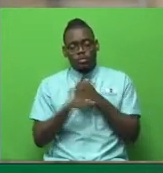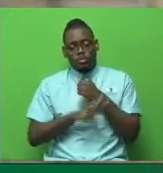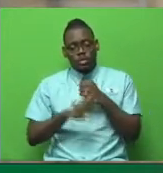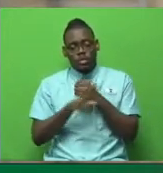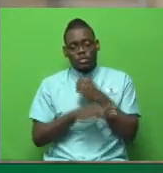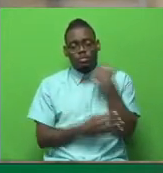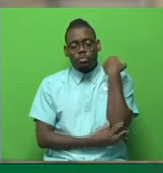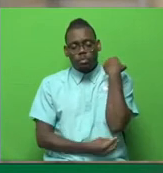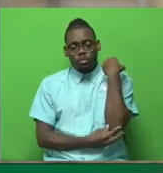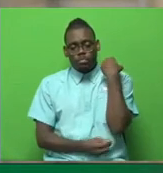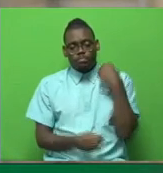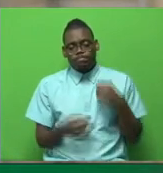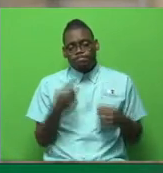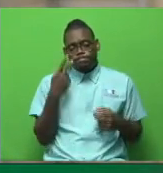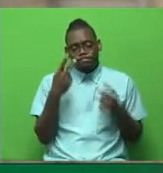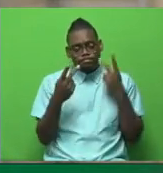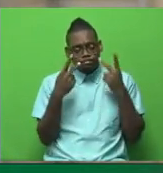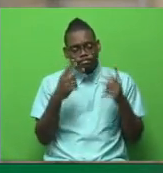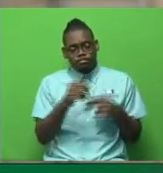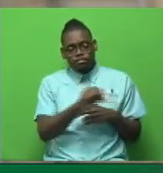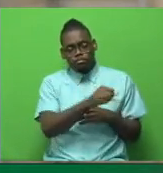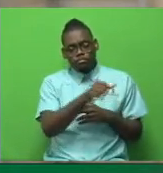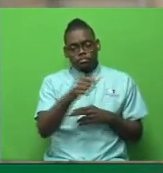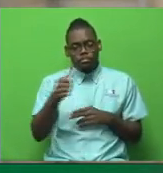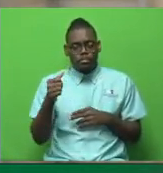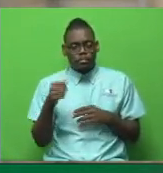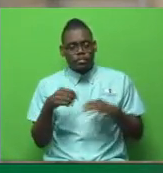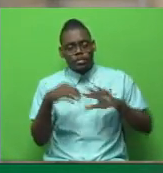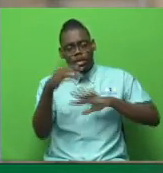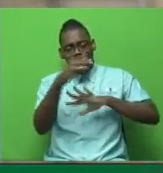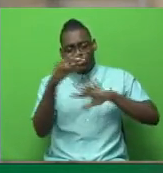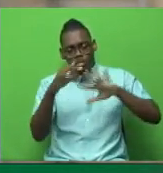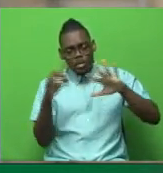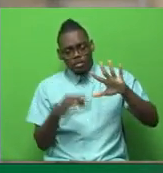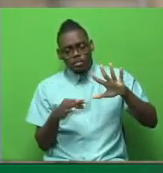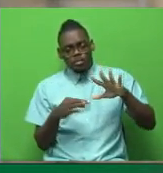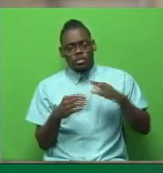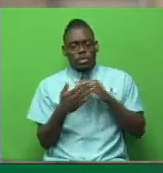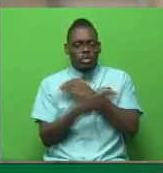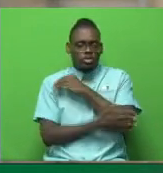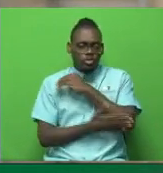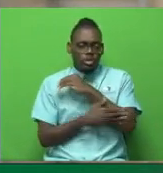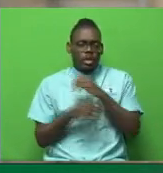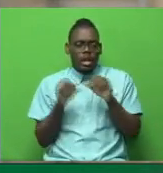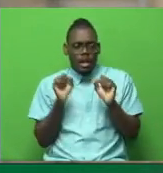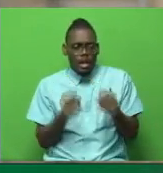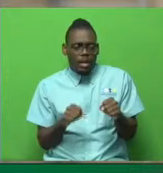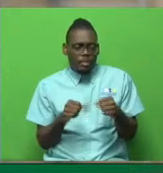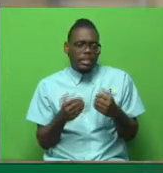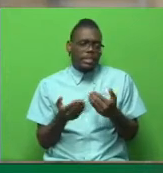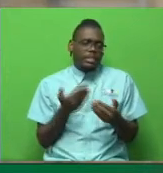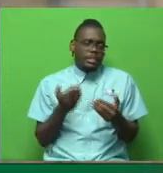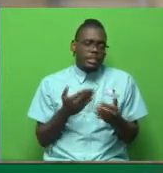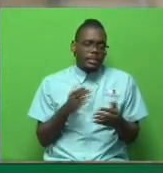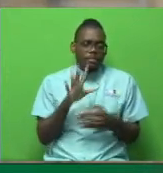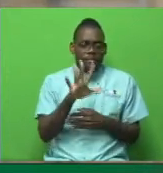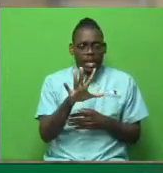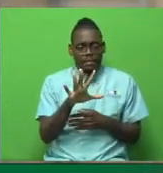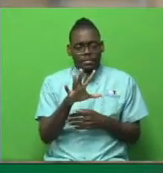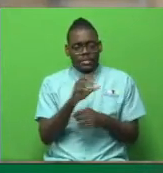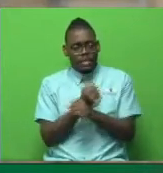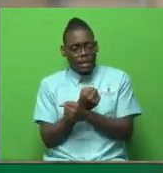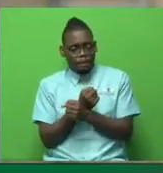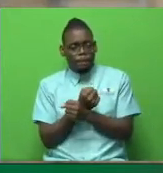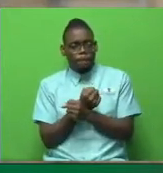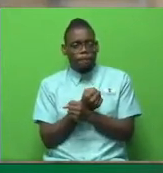region the price of LPG and other CARICOM countries can easily be five times what it is in Trinidad and Tobago so we are